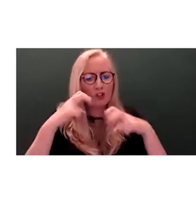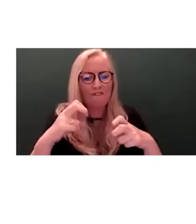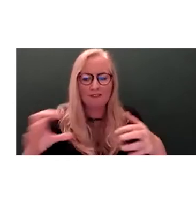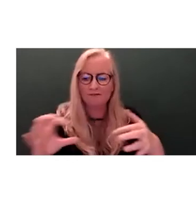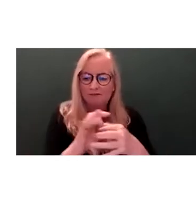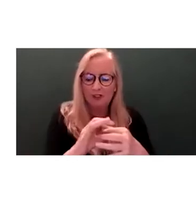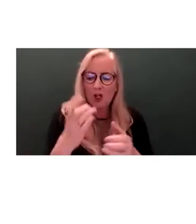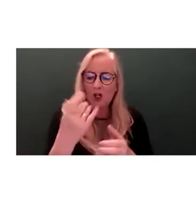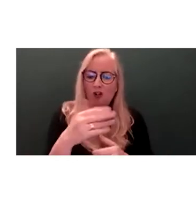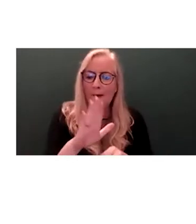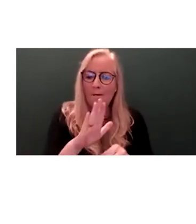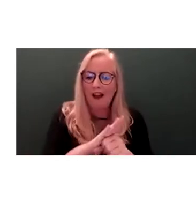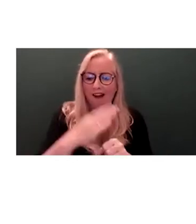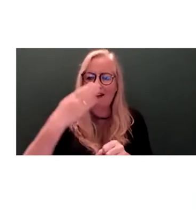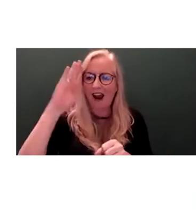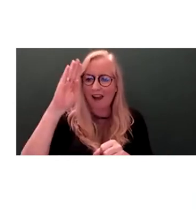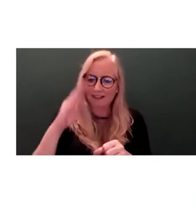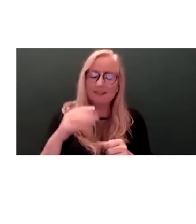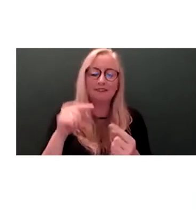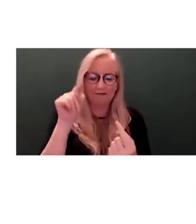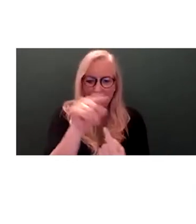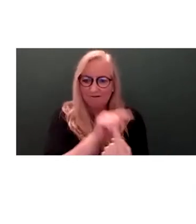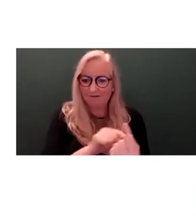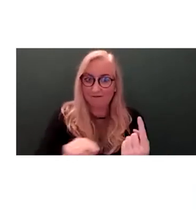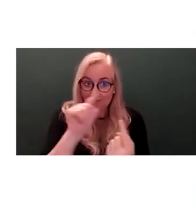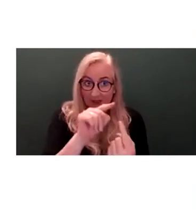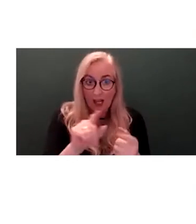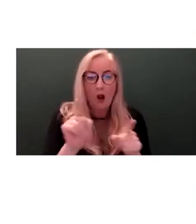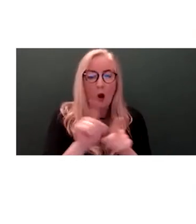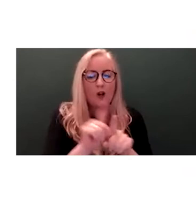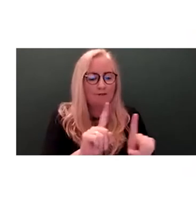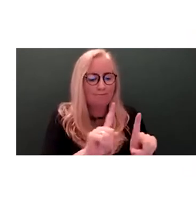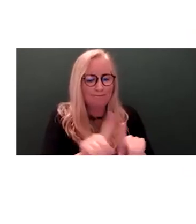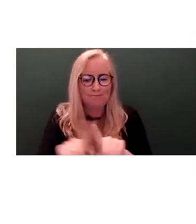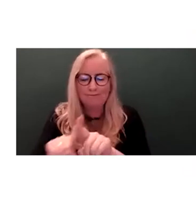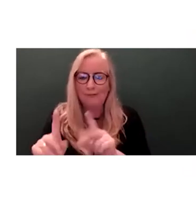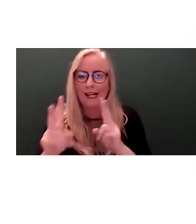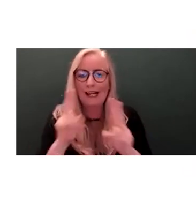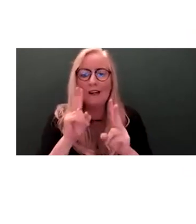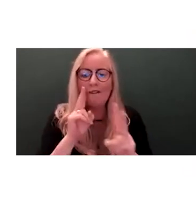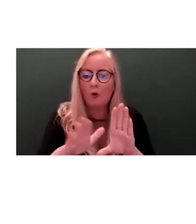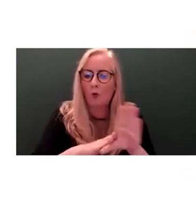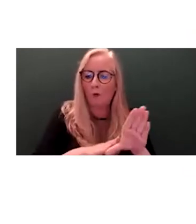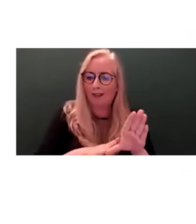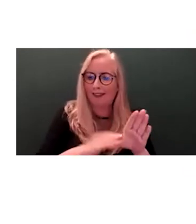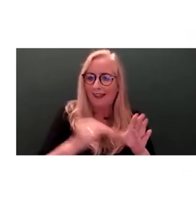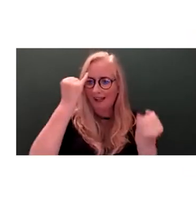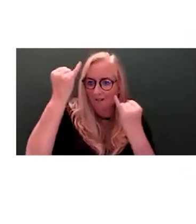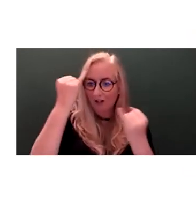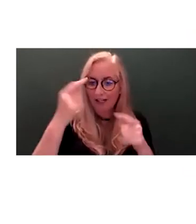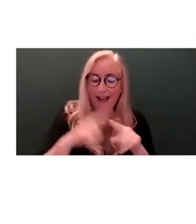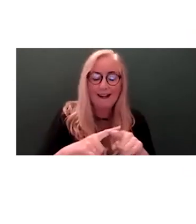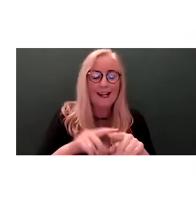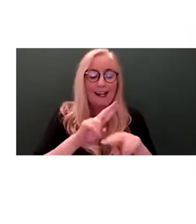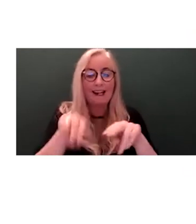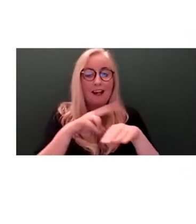of Ireland and the IBEC, a series of interviews with key organizations, an international learning